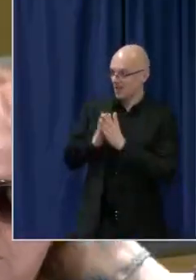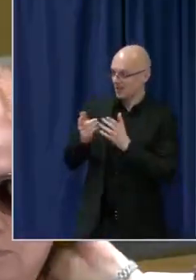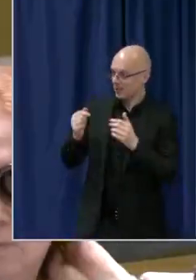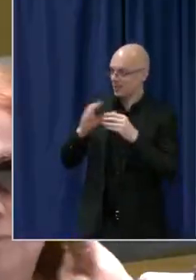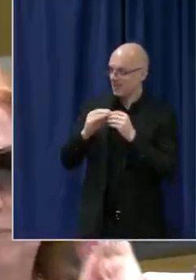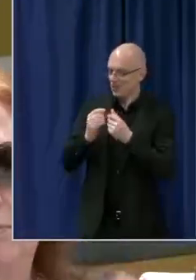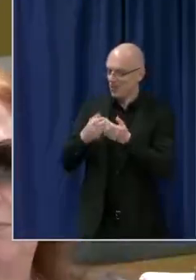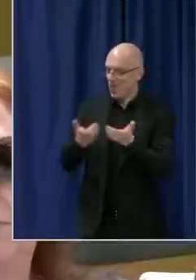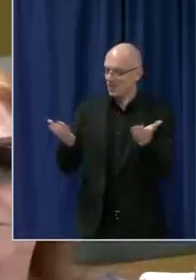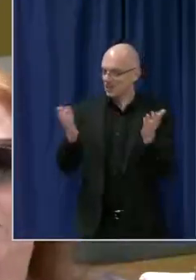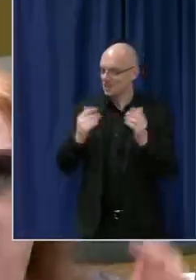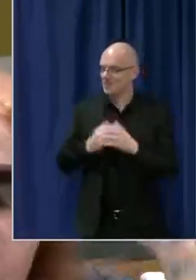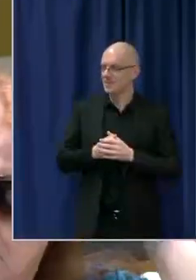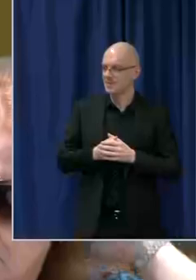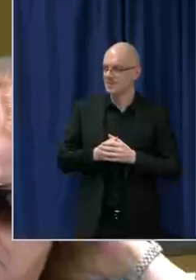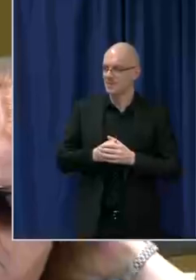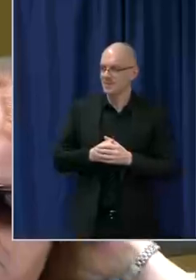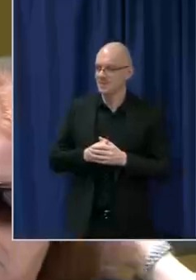us.